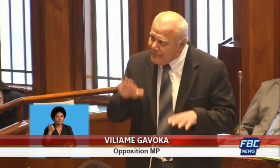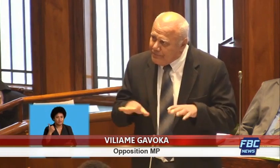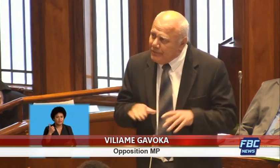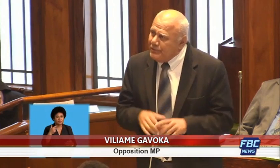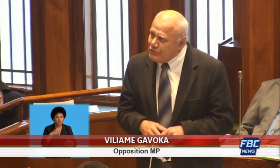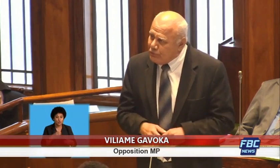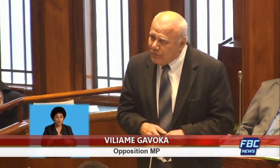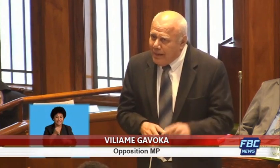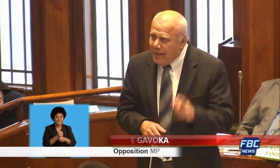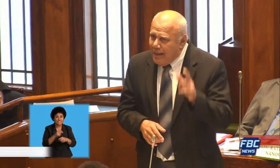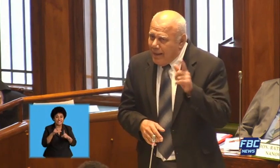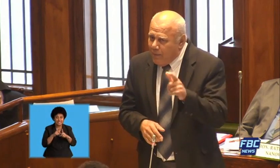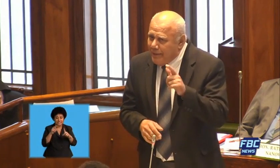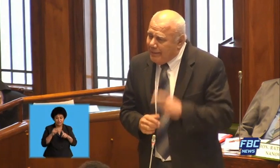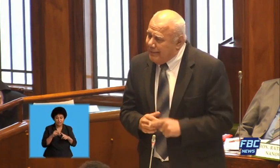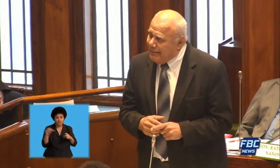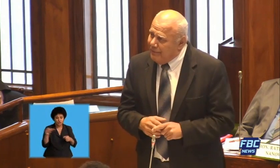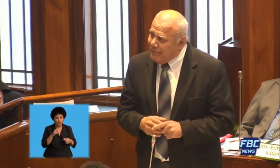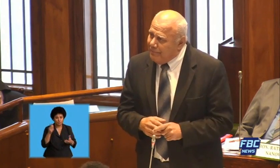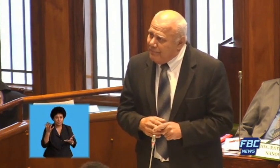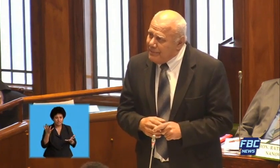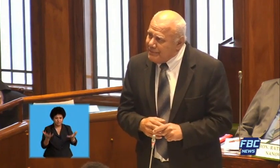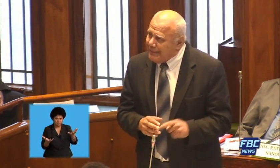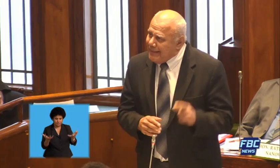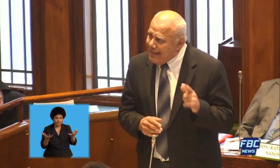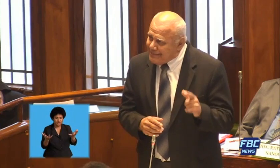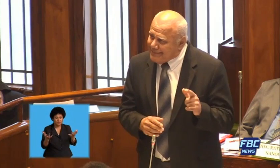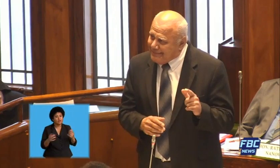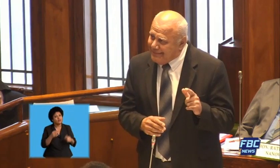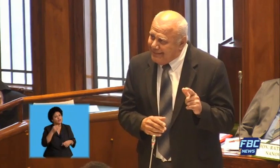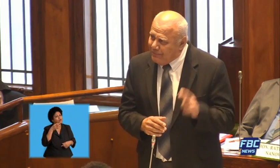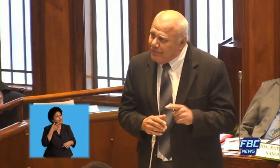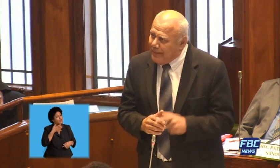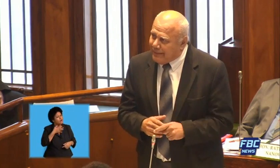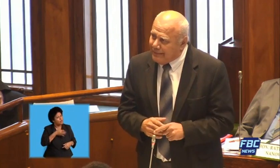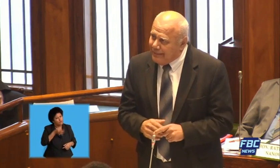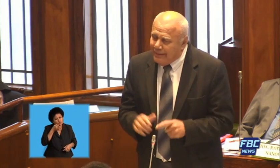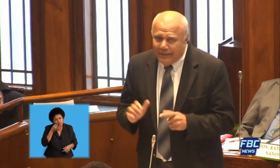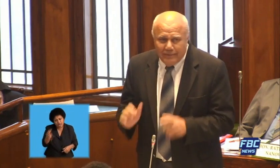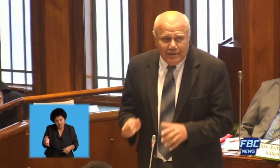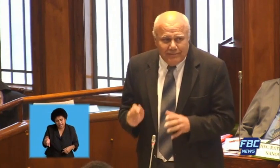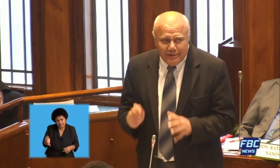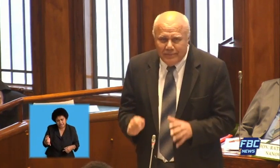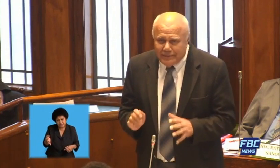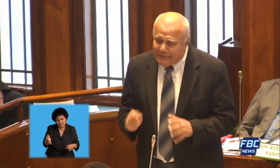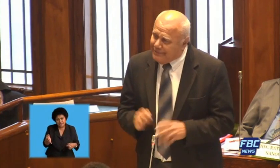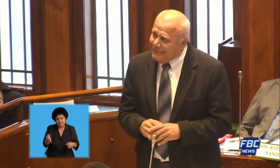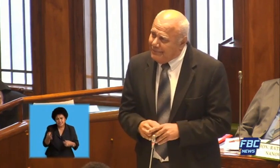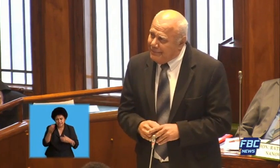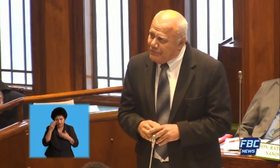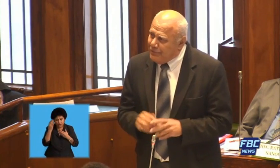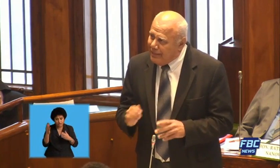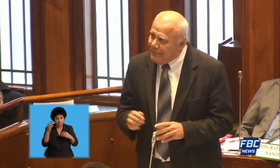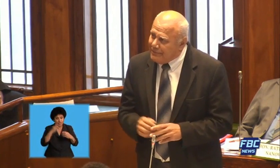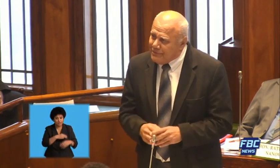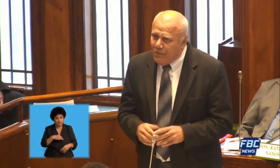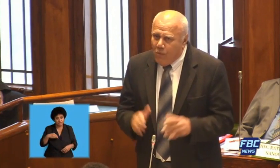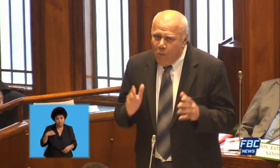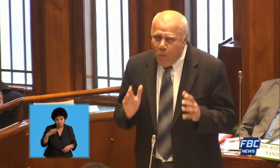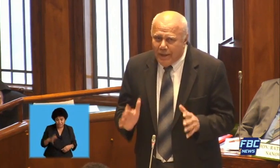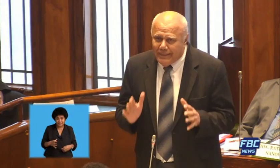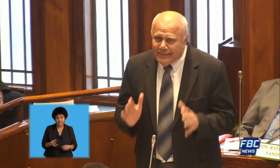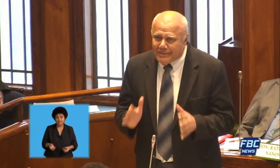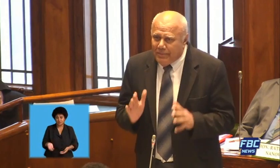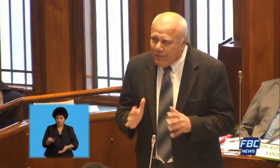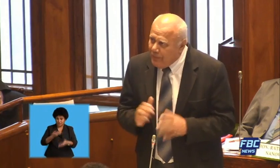measures its debt. I wonder if the Honourable Minister can ask World Bank, given our vulnerabilities to the elements,